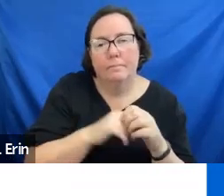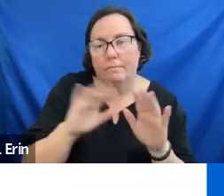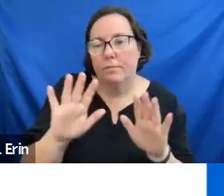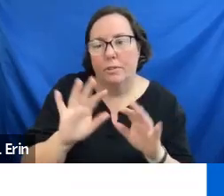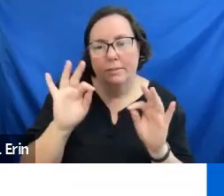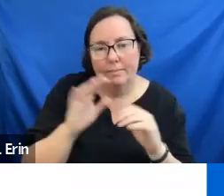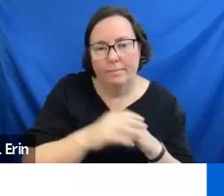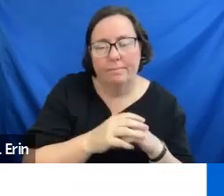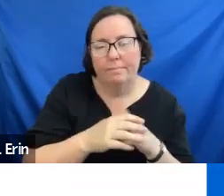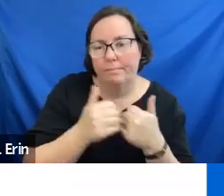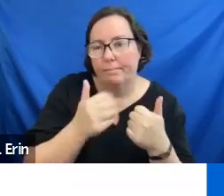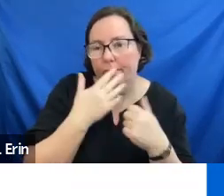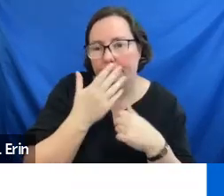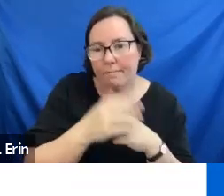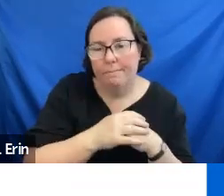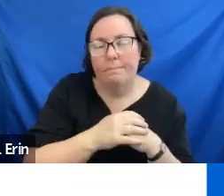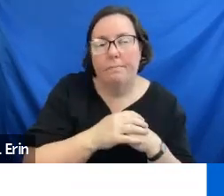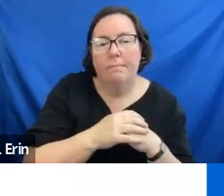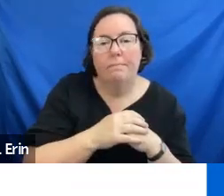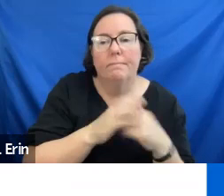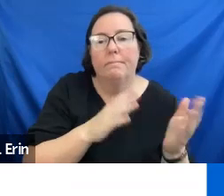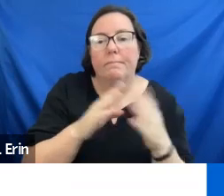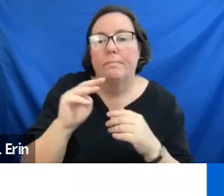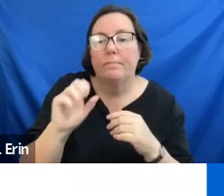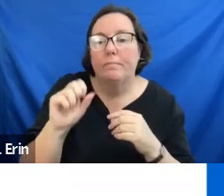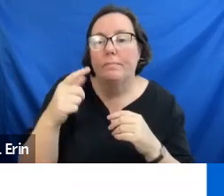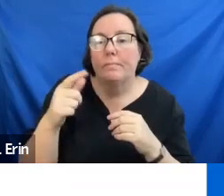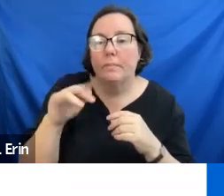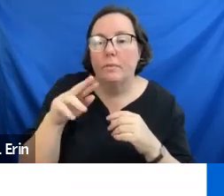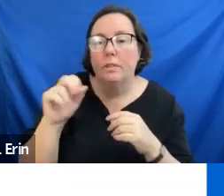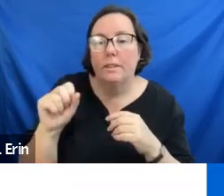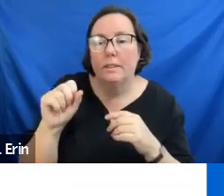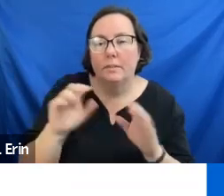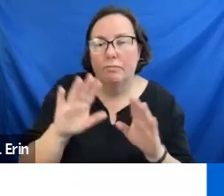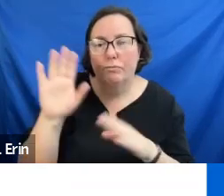Great. Oops, great. Thank you. And I think Ms. Grass's hand is up next. Yeah.